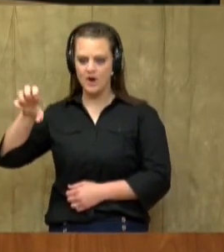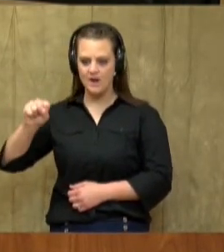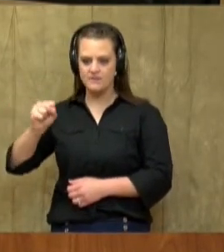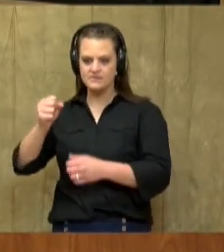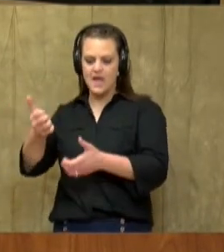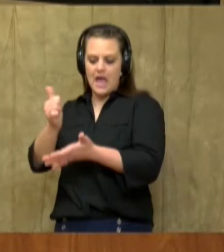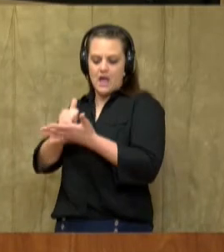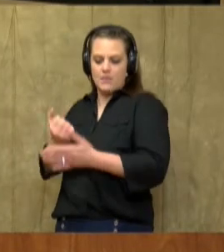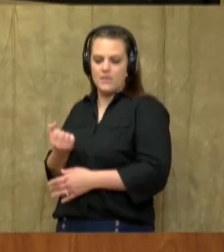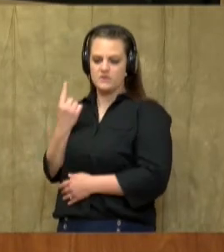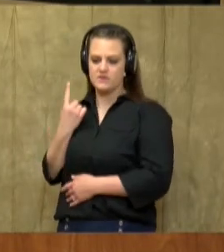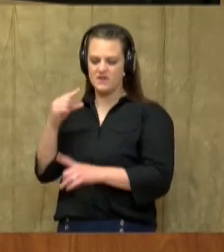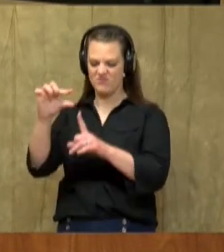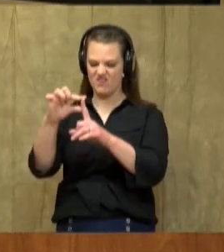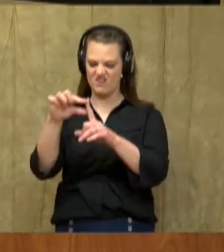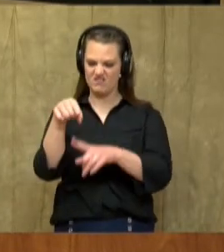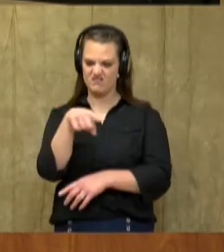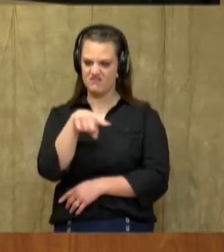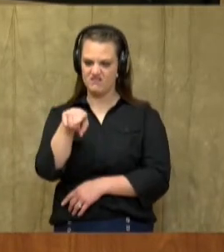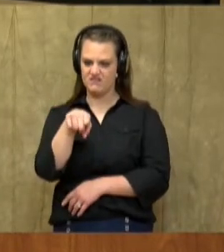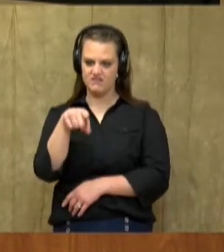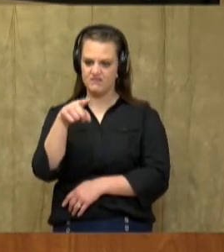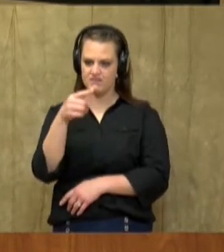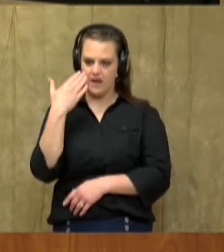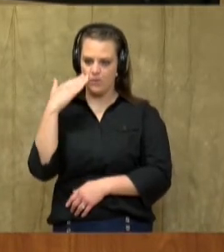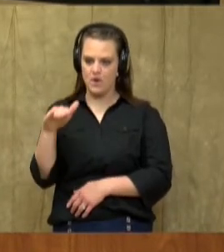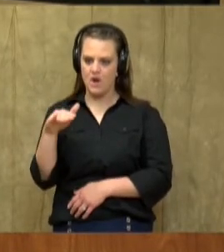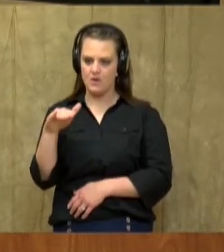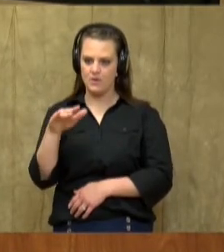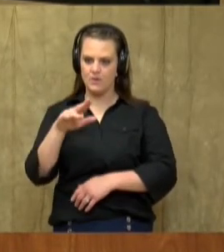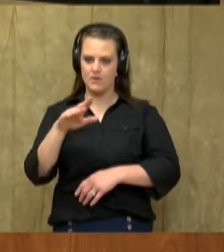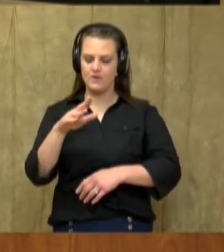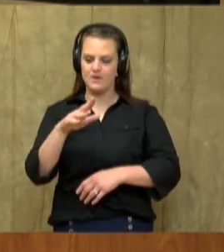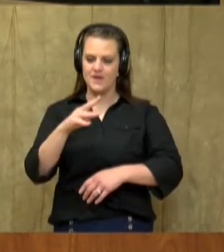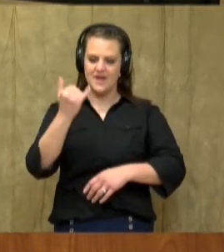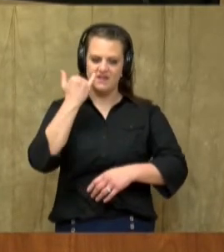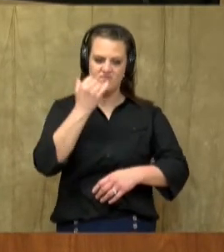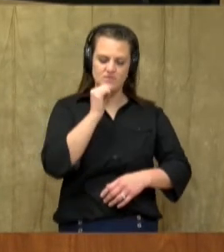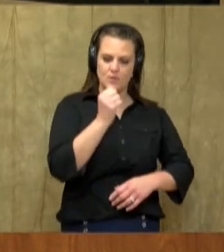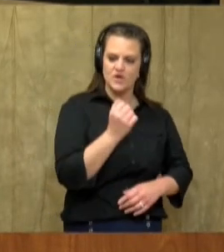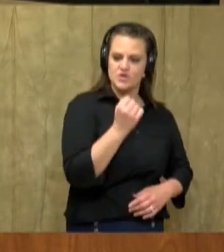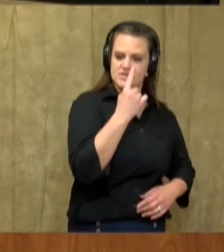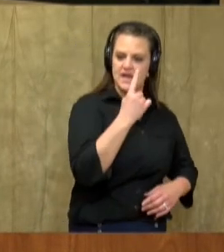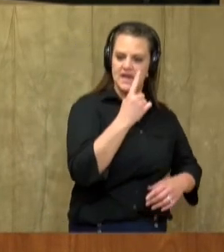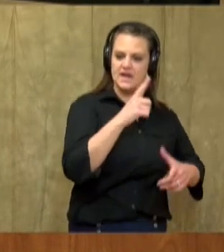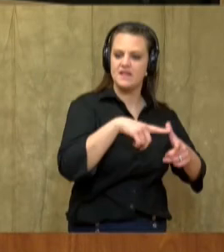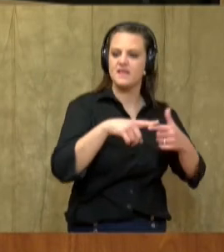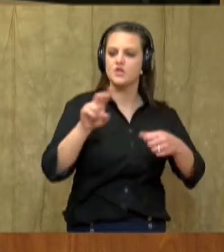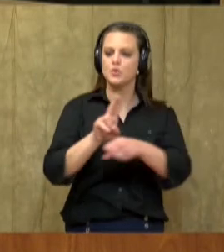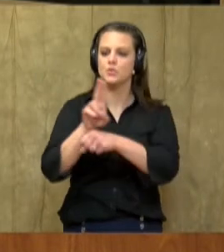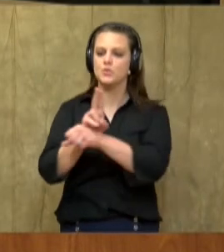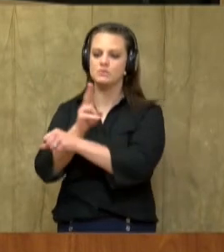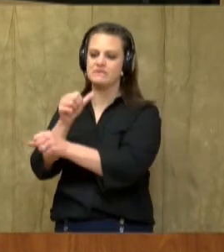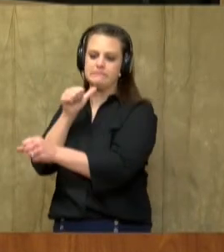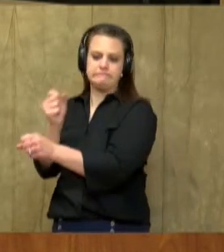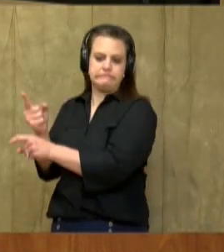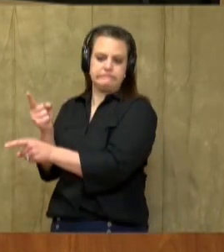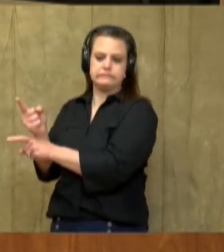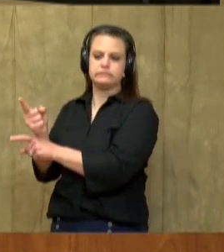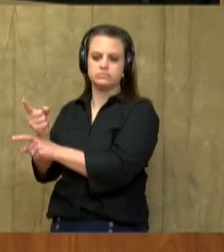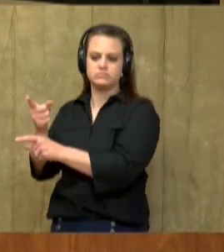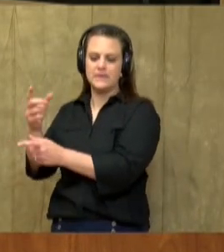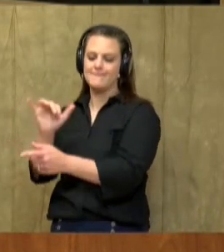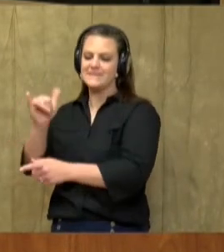word is, you don't know how it's used correctly, you will use it incorrectly, and that will be a big mistake, especially in